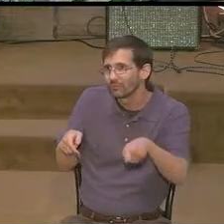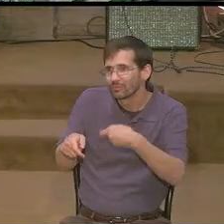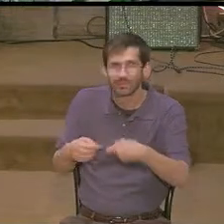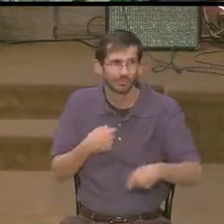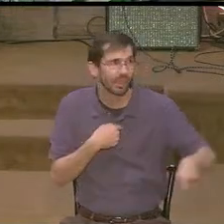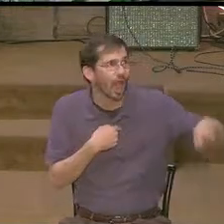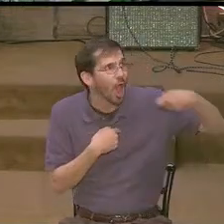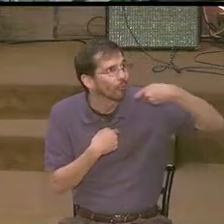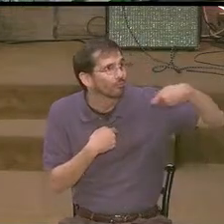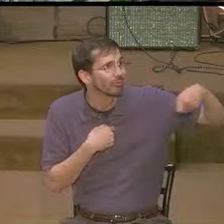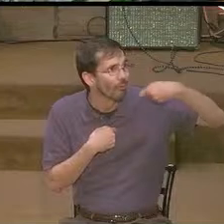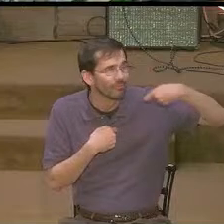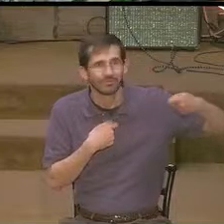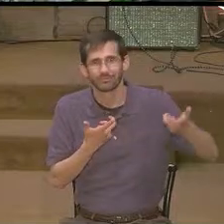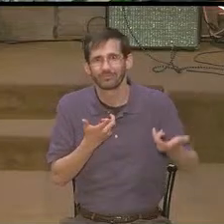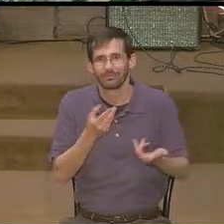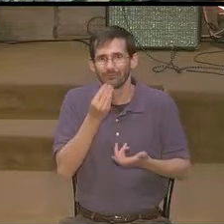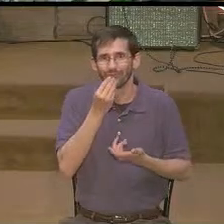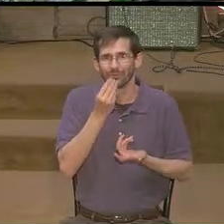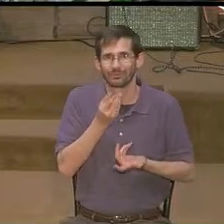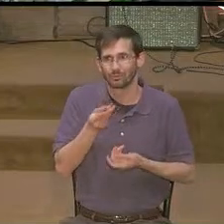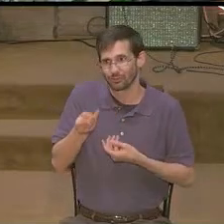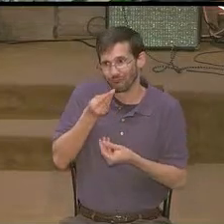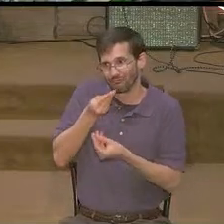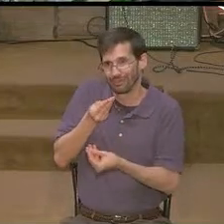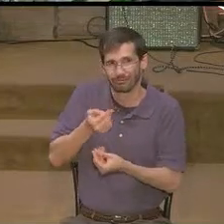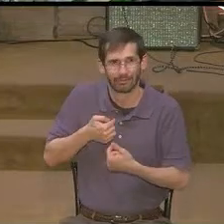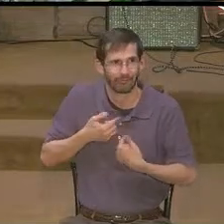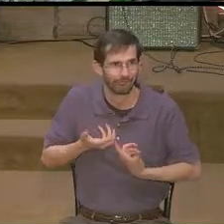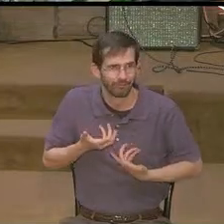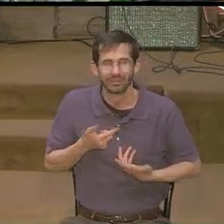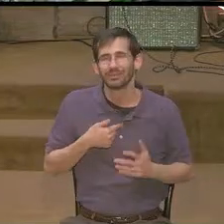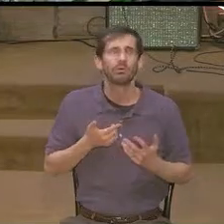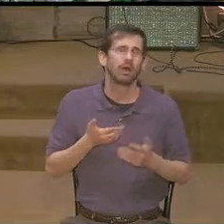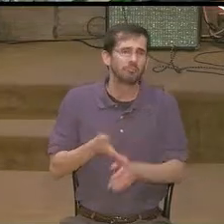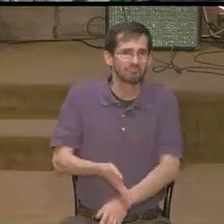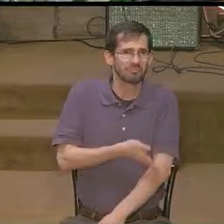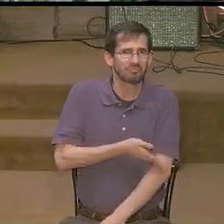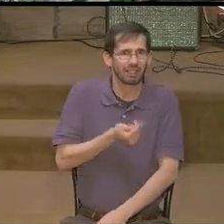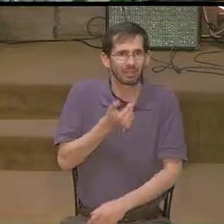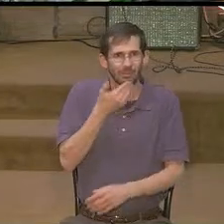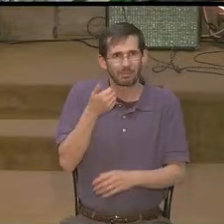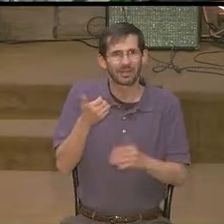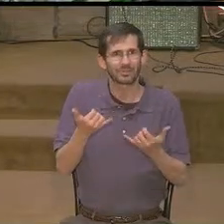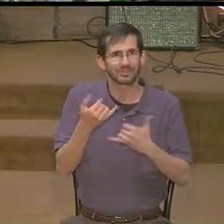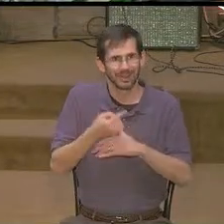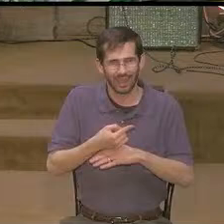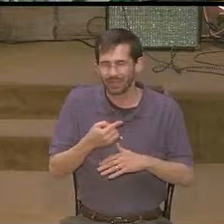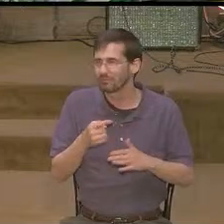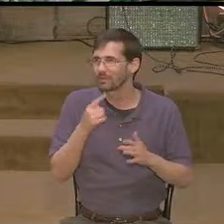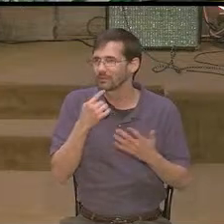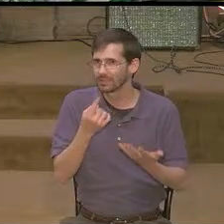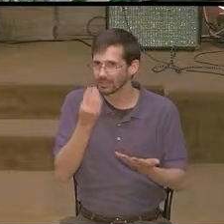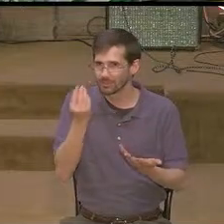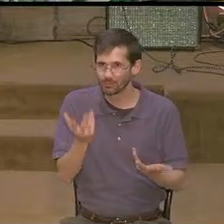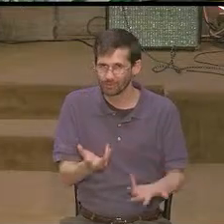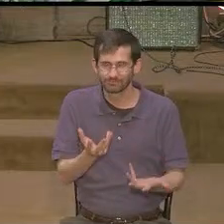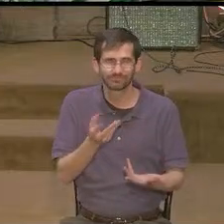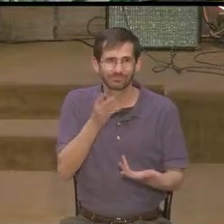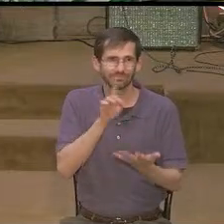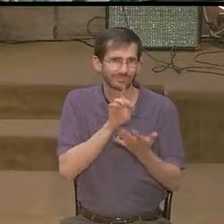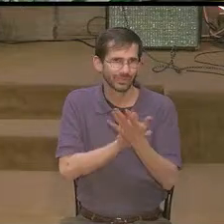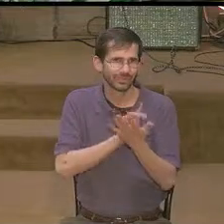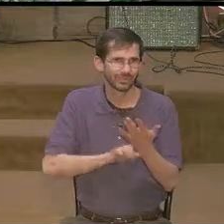And so, yeah, so I'm a little bit better today, but I tell you what, praise the Lord, God is good all the